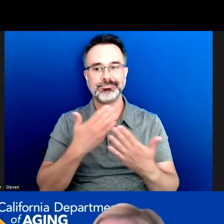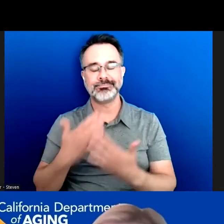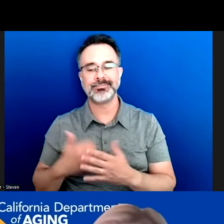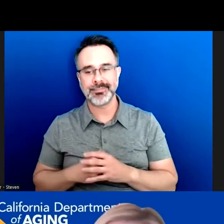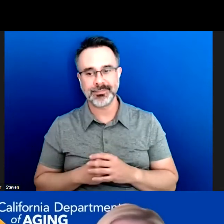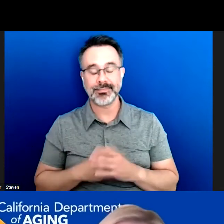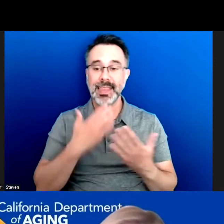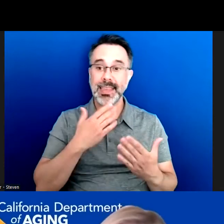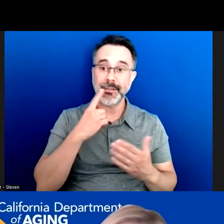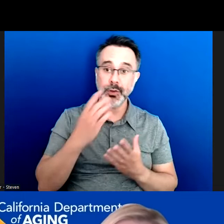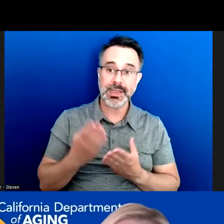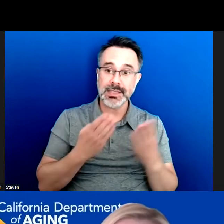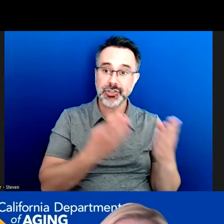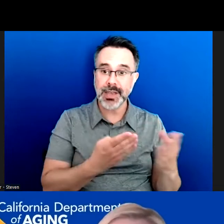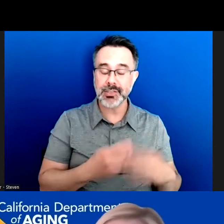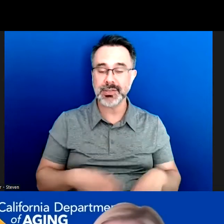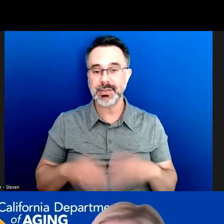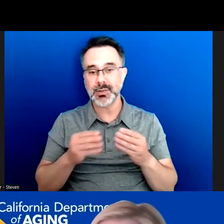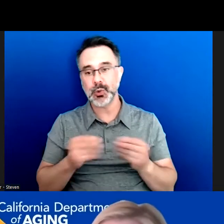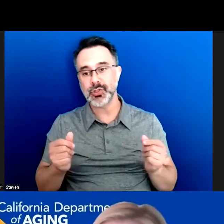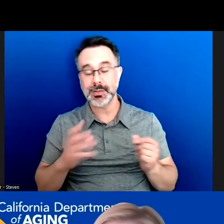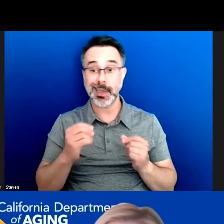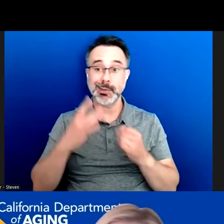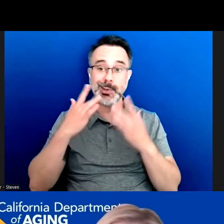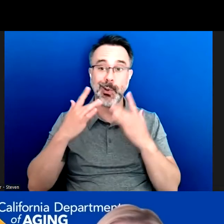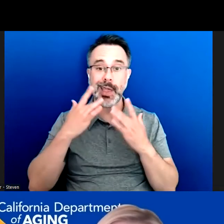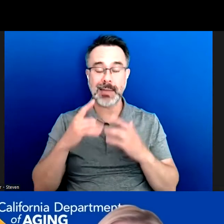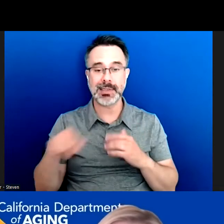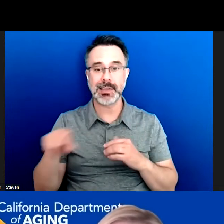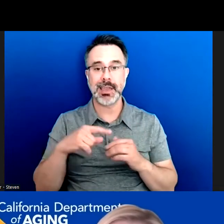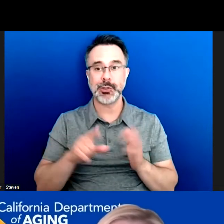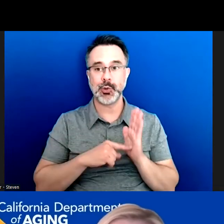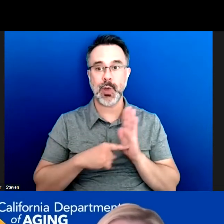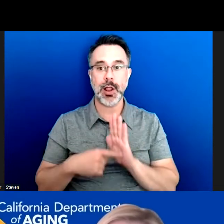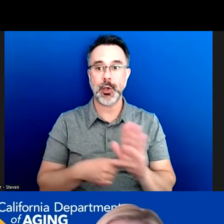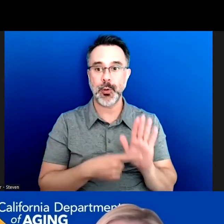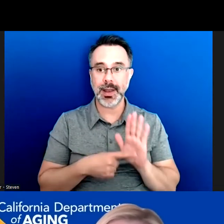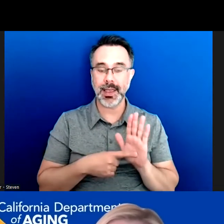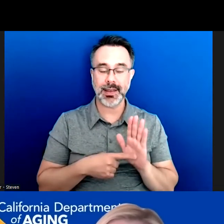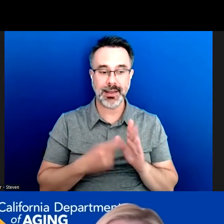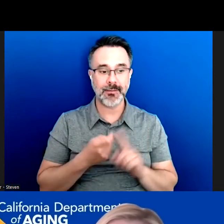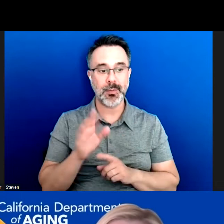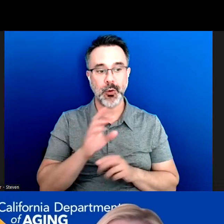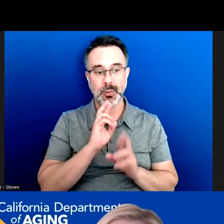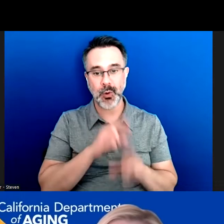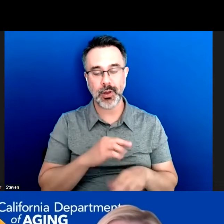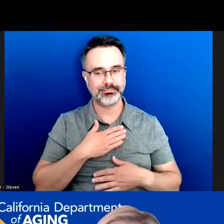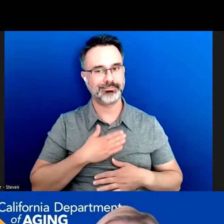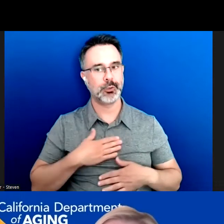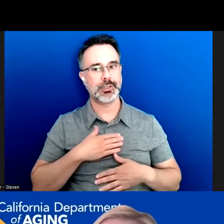the suggestions and solutions and shortcomings that you illuminated through your report. We very much appreciate